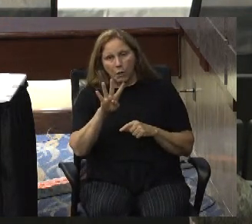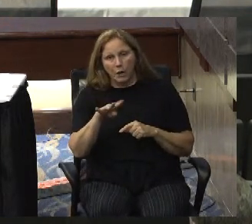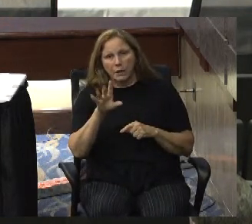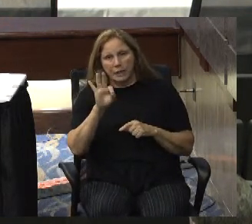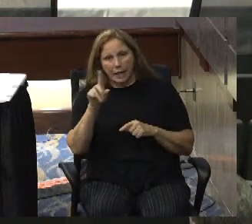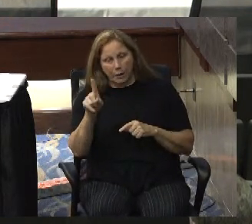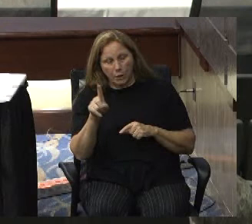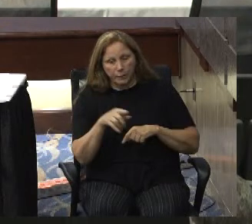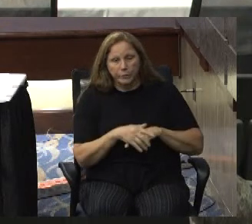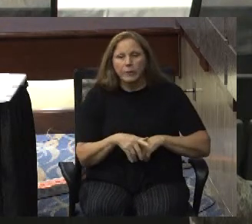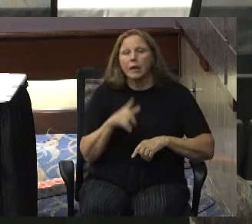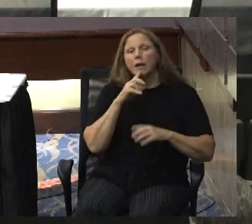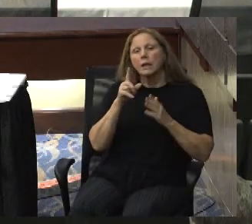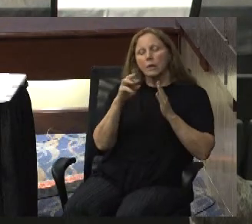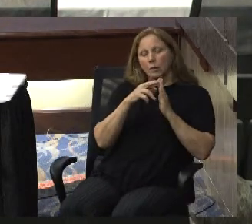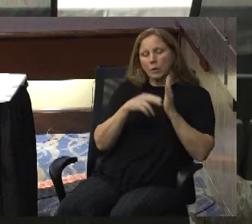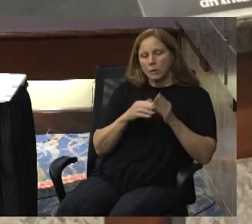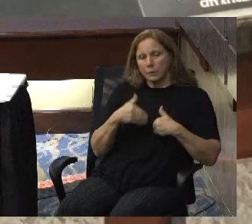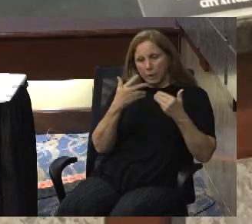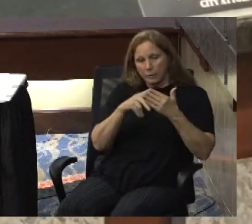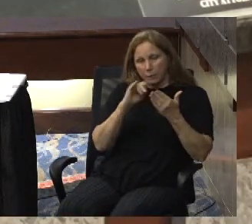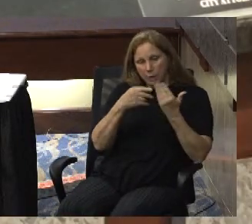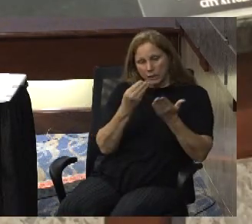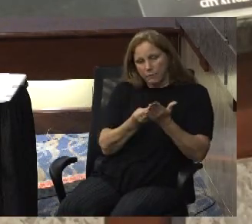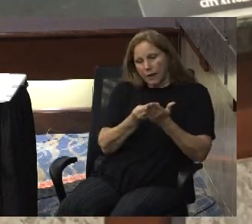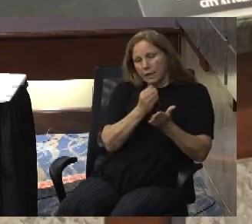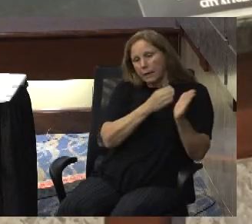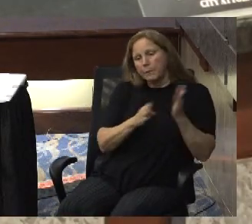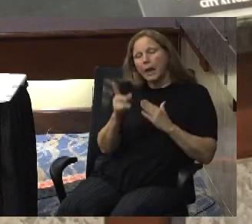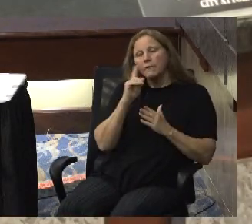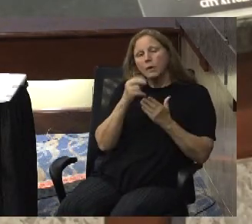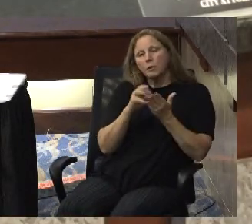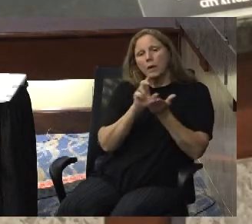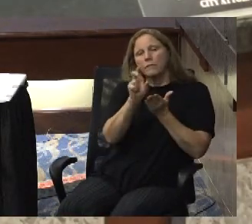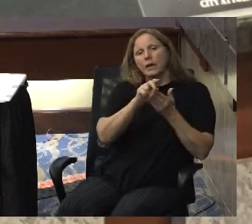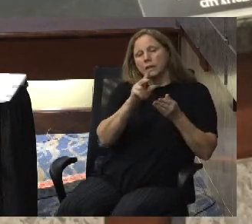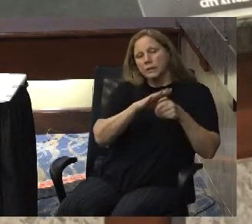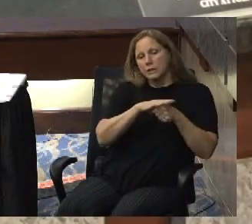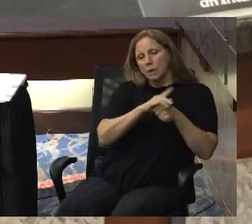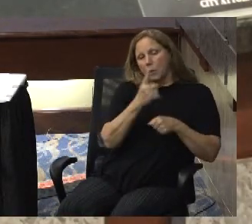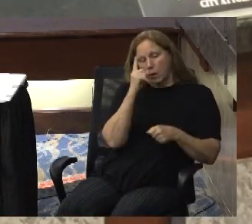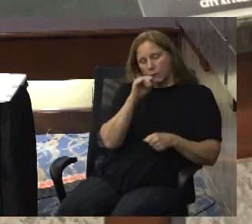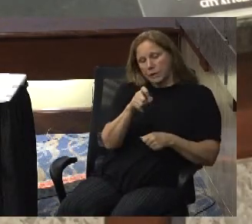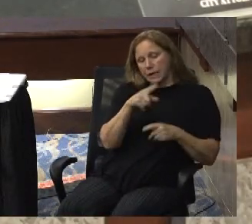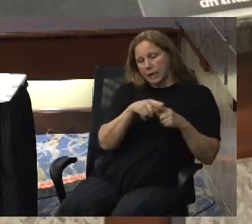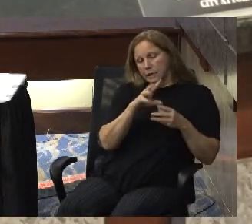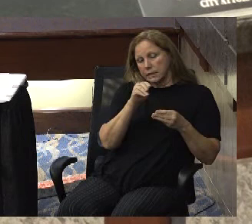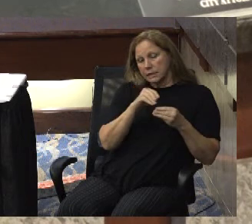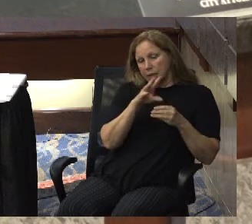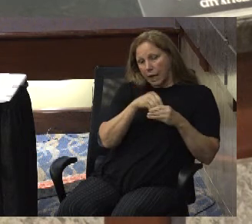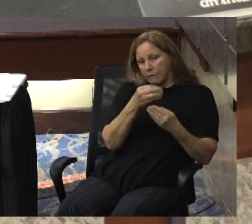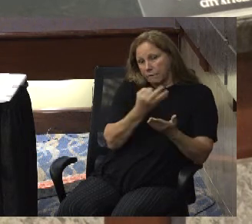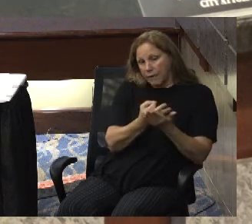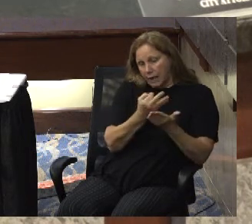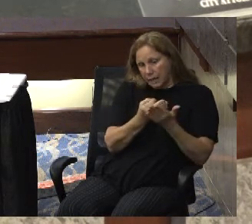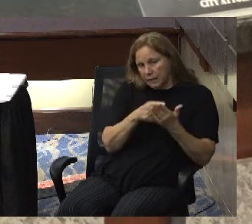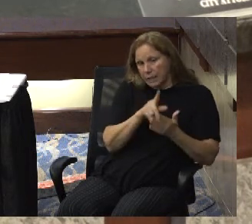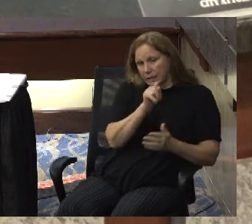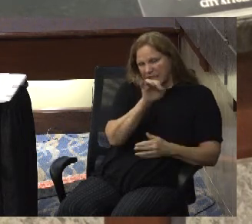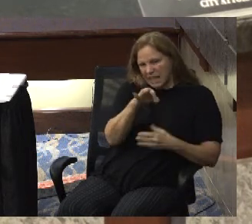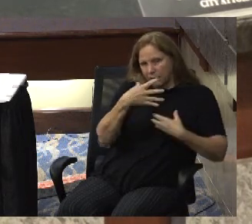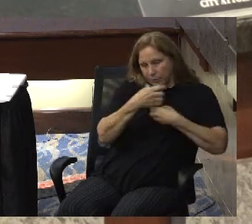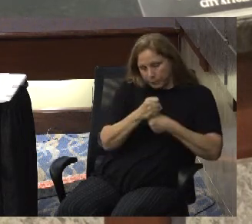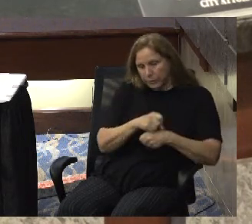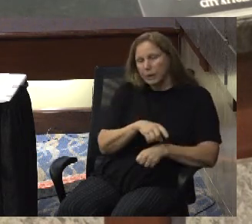2021-491. An ordinance amending the project and financing plan for reinvestment zone number 1 for tax increment financing, TIF or TIF Zone